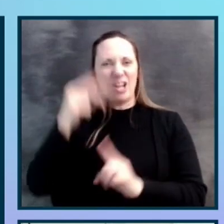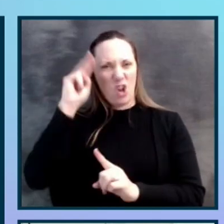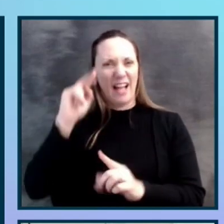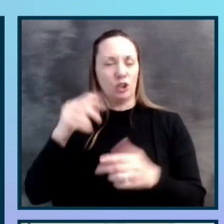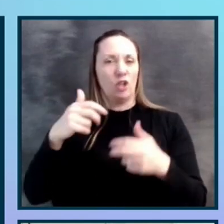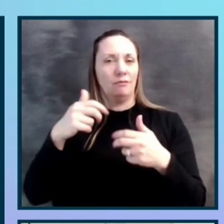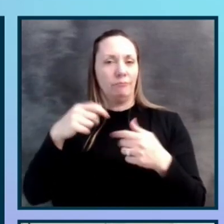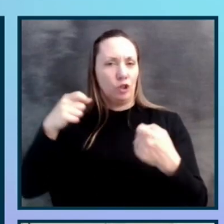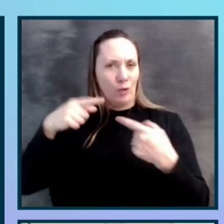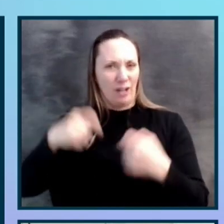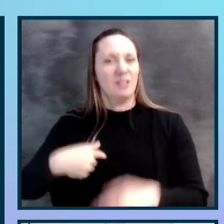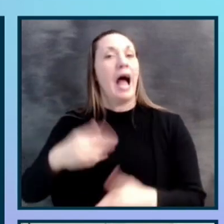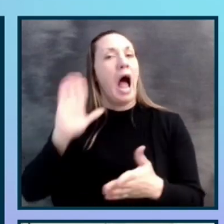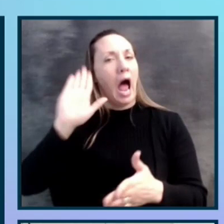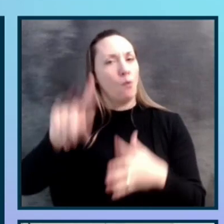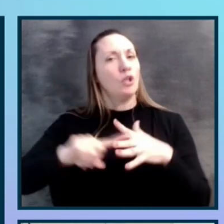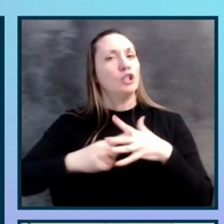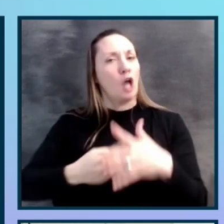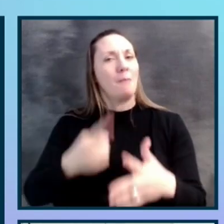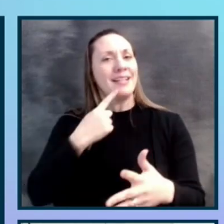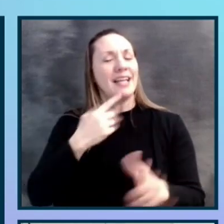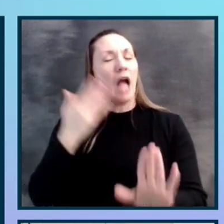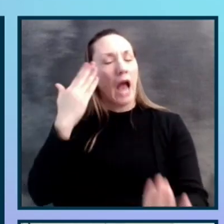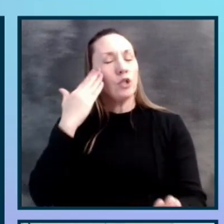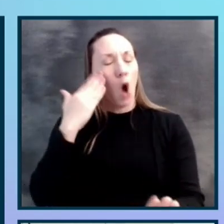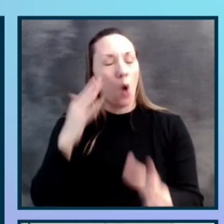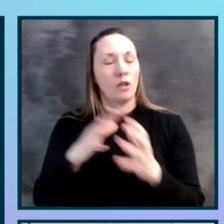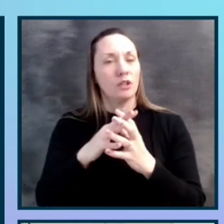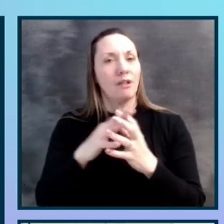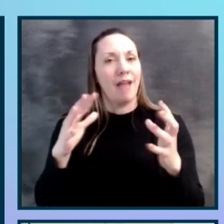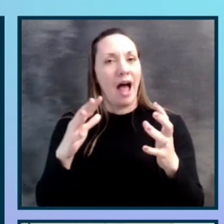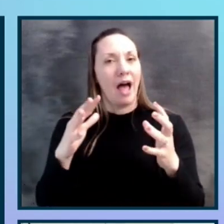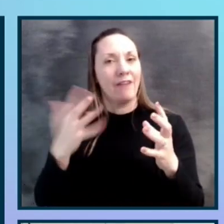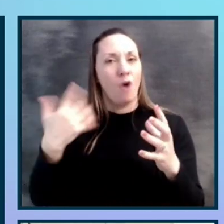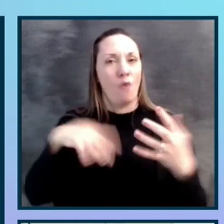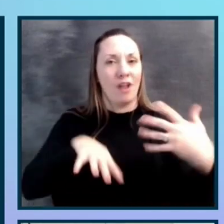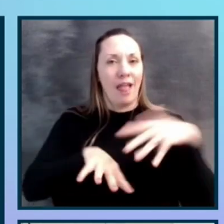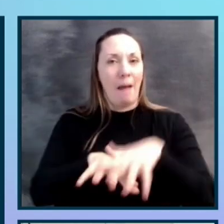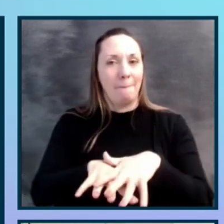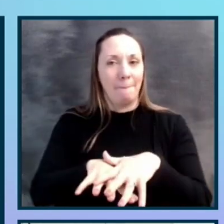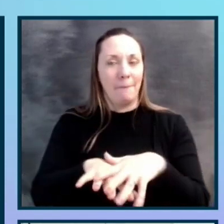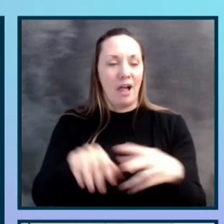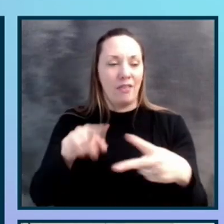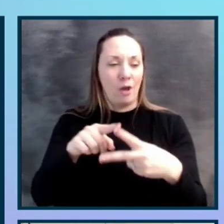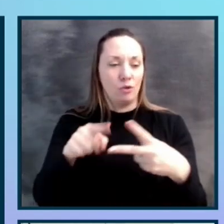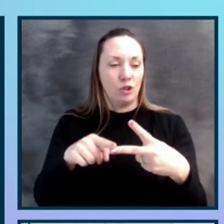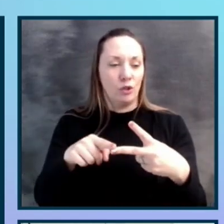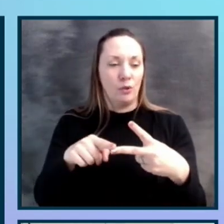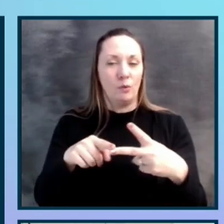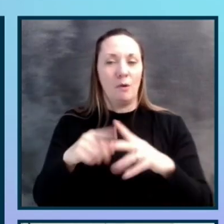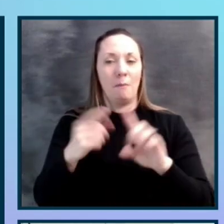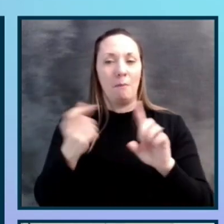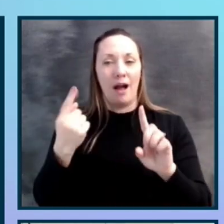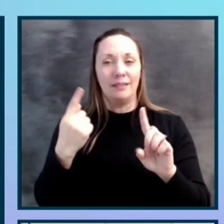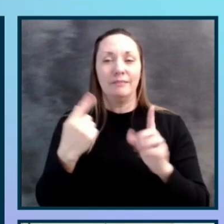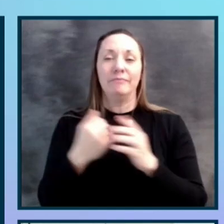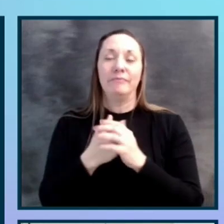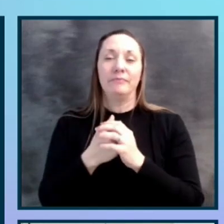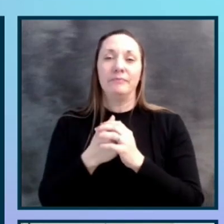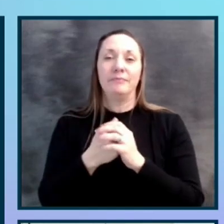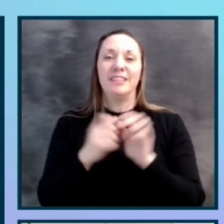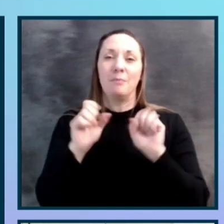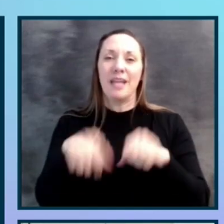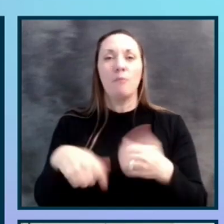saying that I know there is a great deal of overlap in these two, but in order to talk